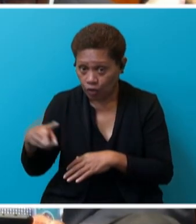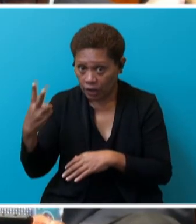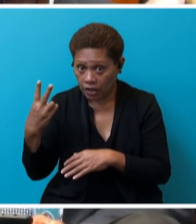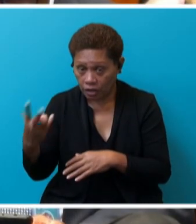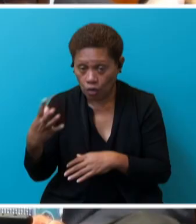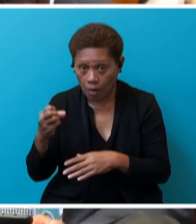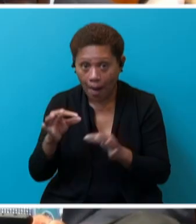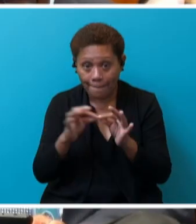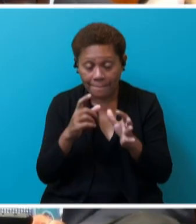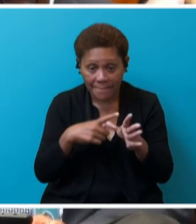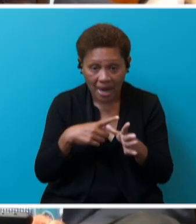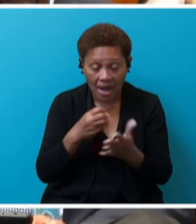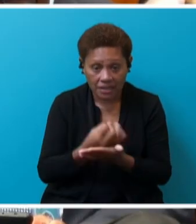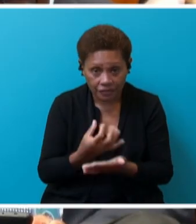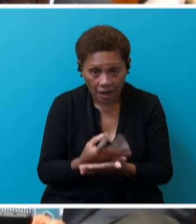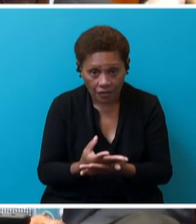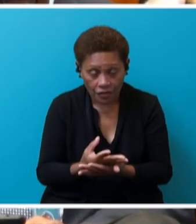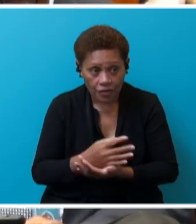and Sabu.